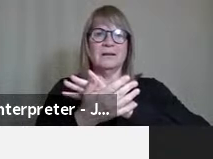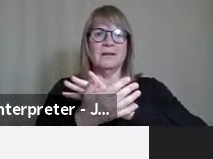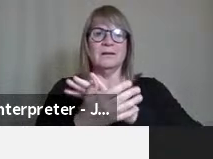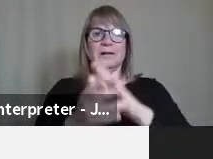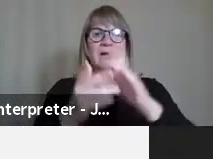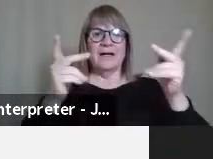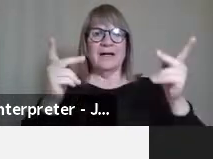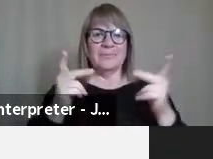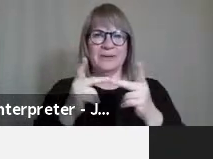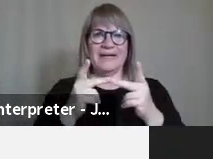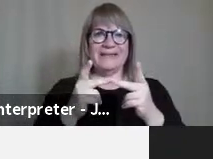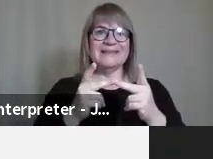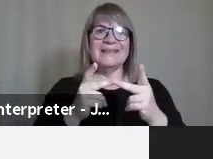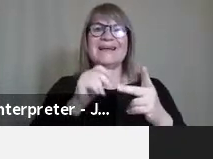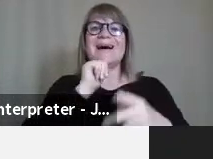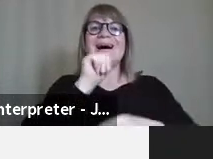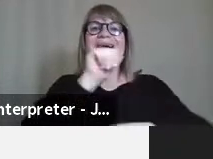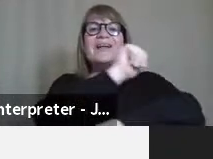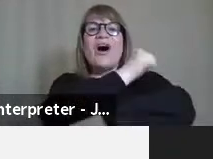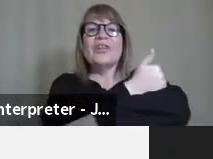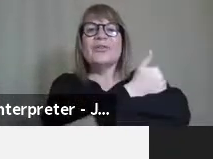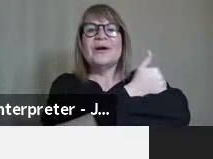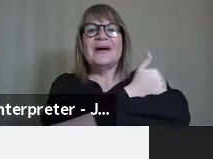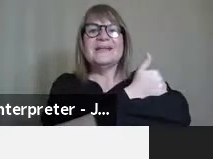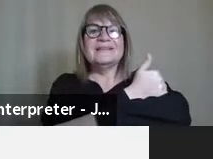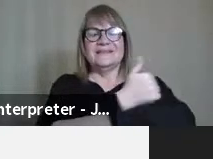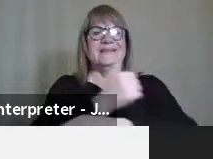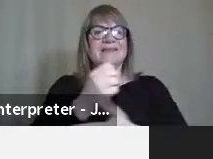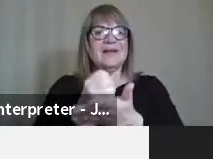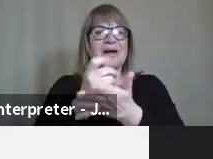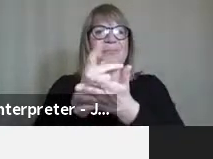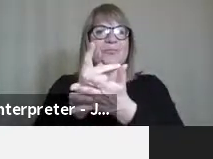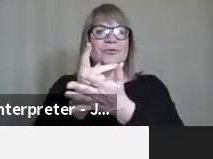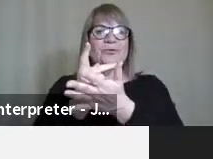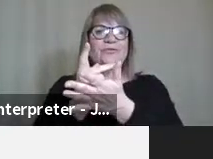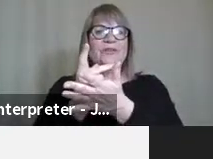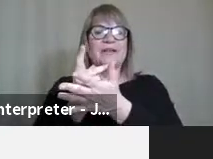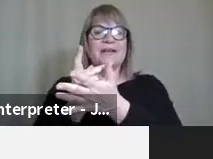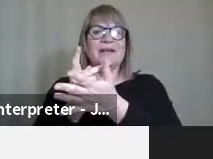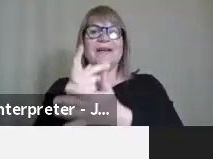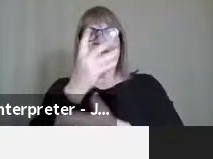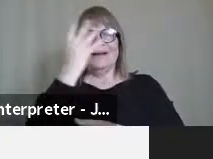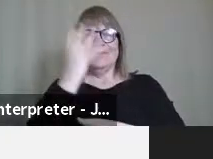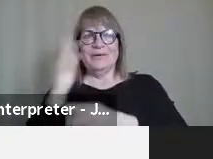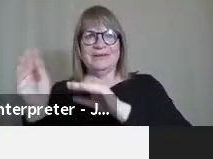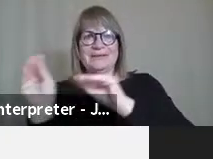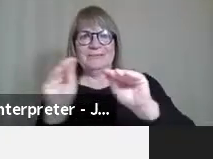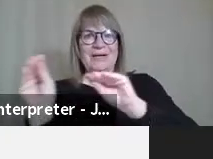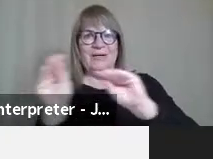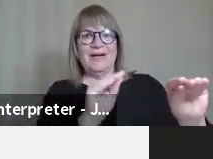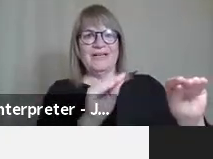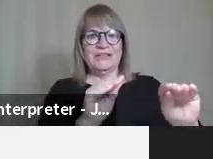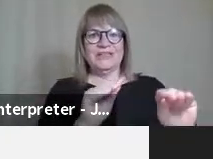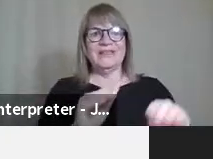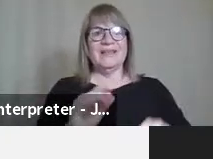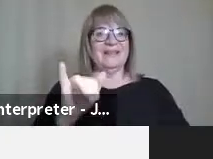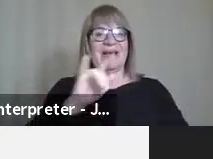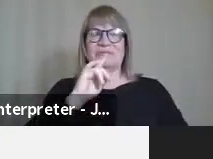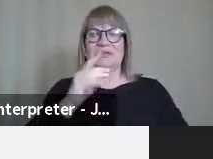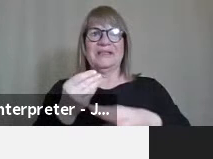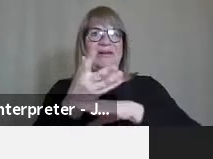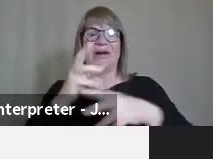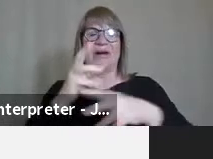unauthorized migration which causes xenophobic backlash in michigan and for a